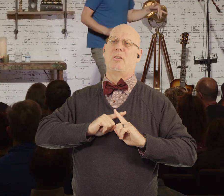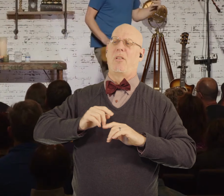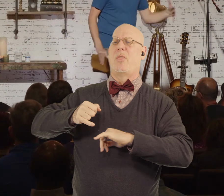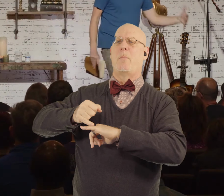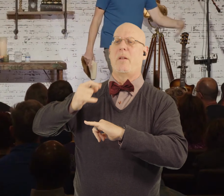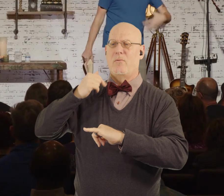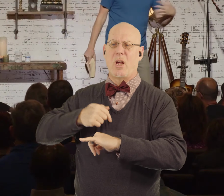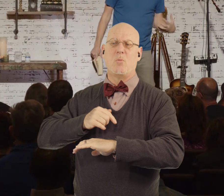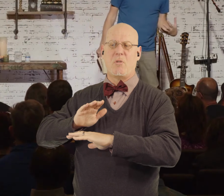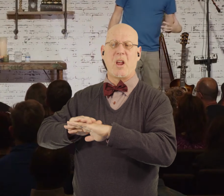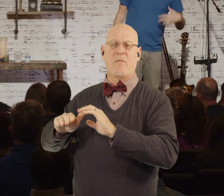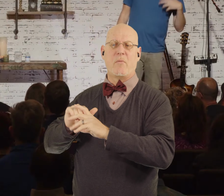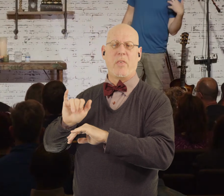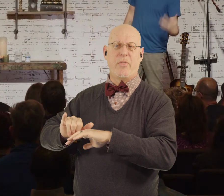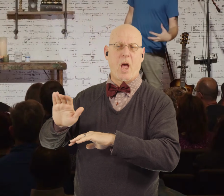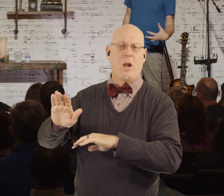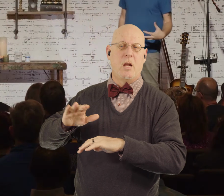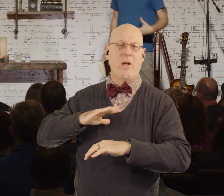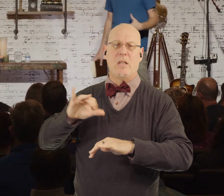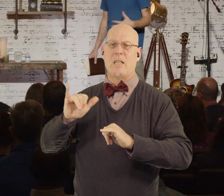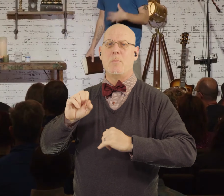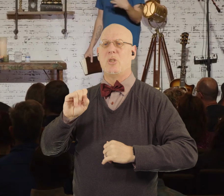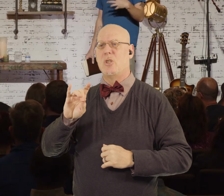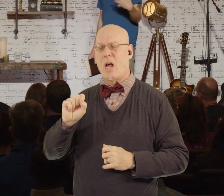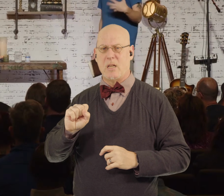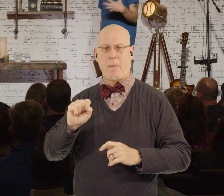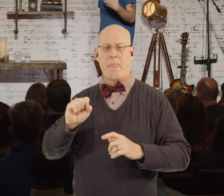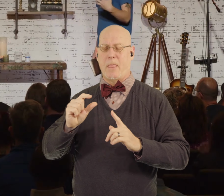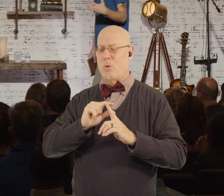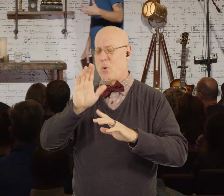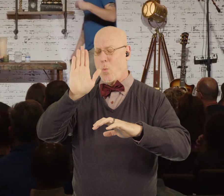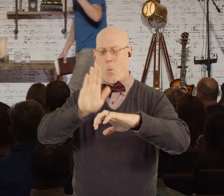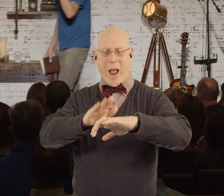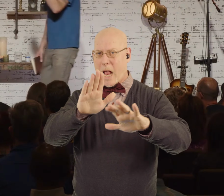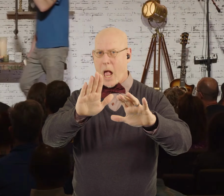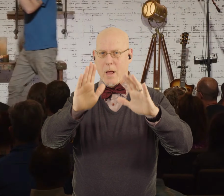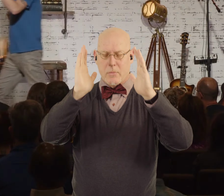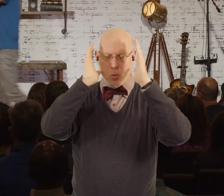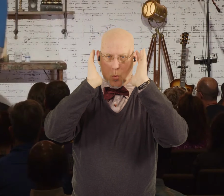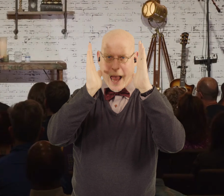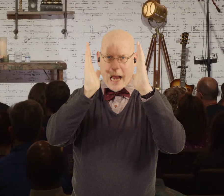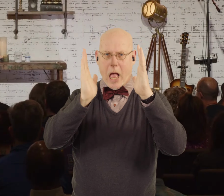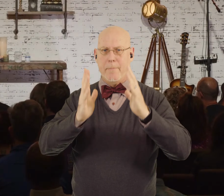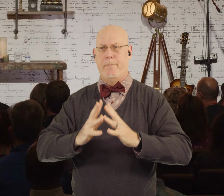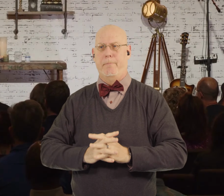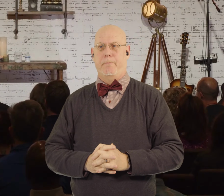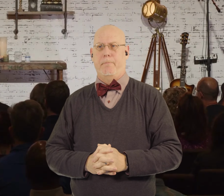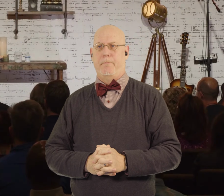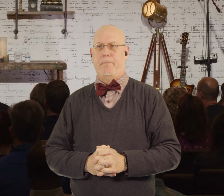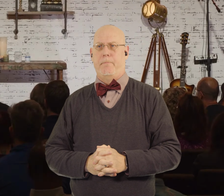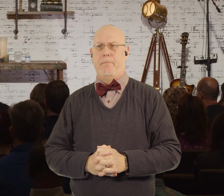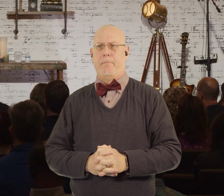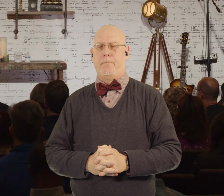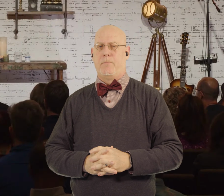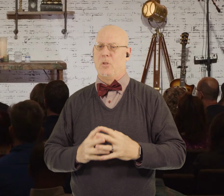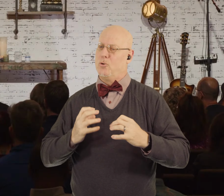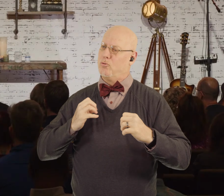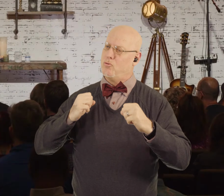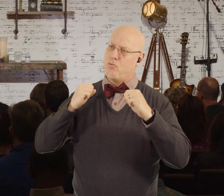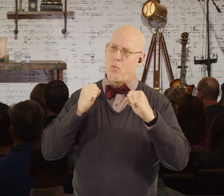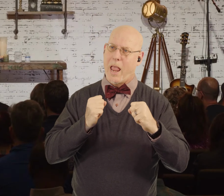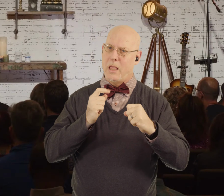Like, Christianity is on the margins for us, and we're very comfortable with that, like the citizens of Sardis was. And the word is, wake up. Wake up